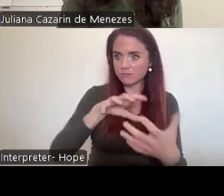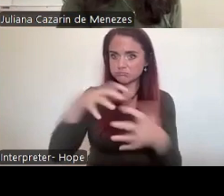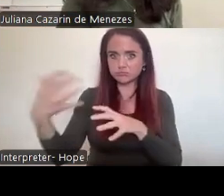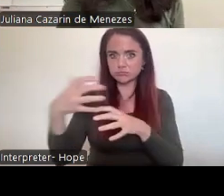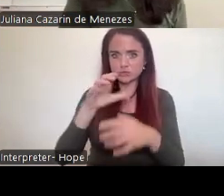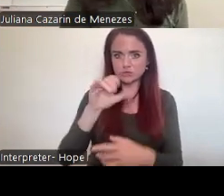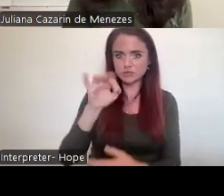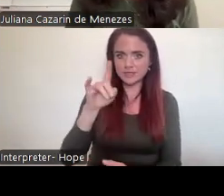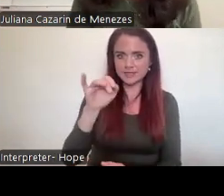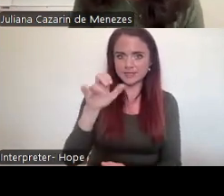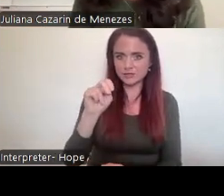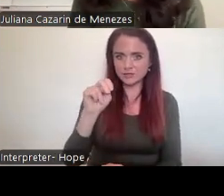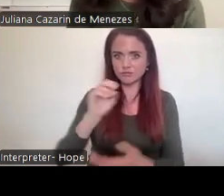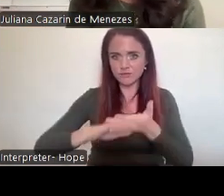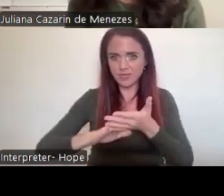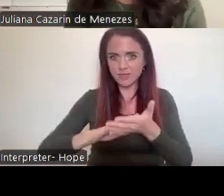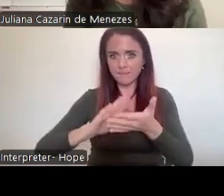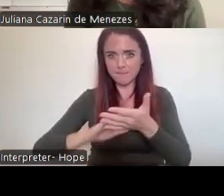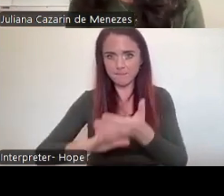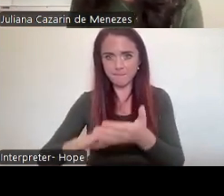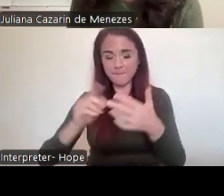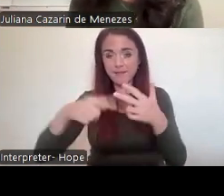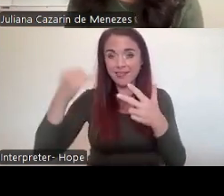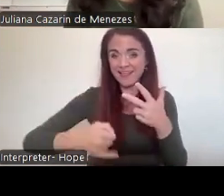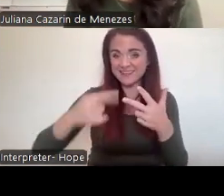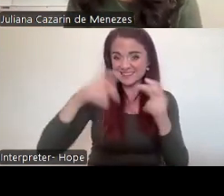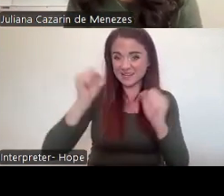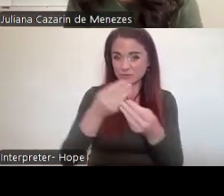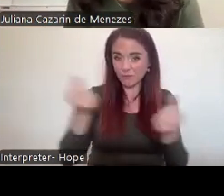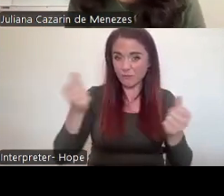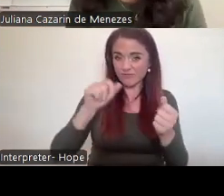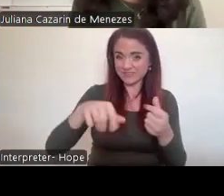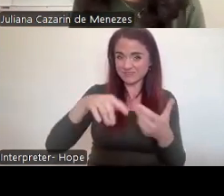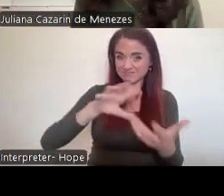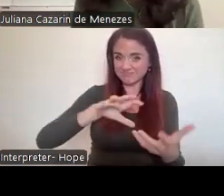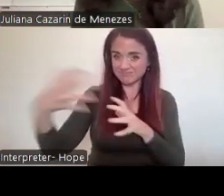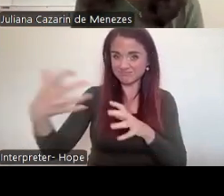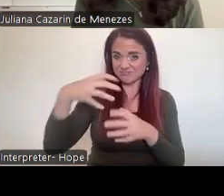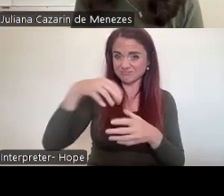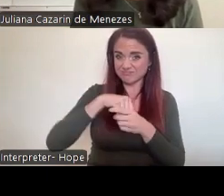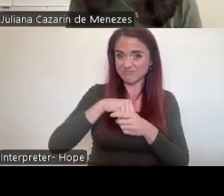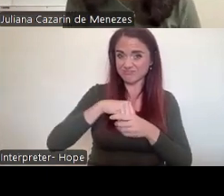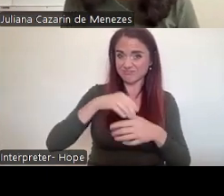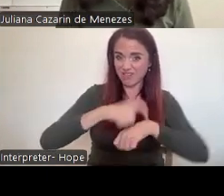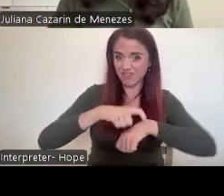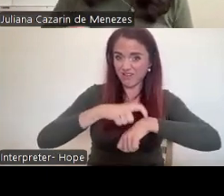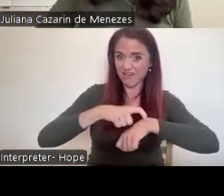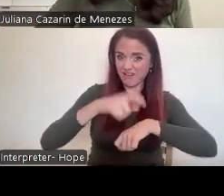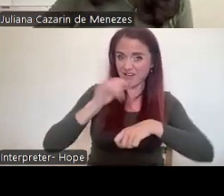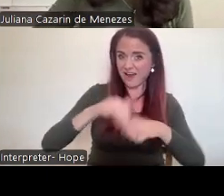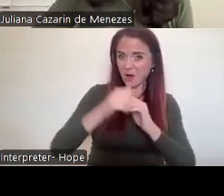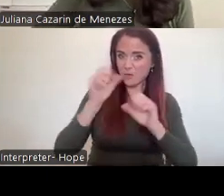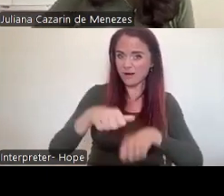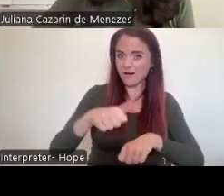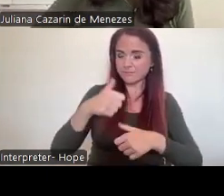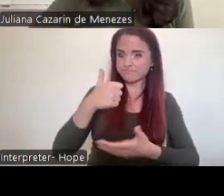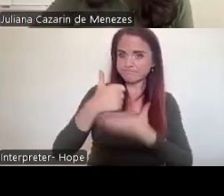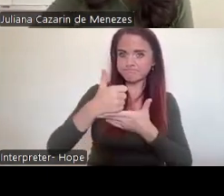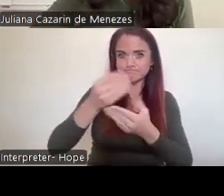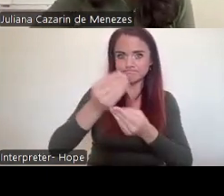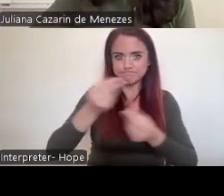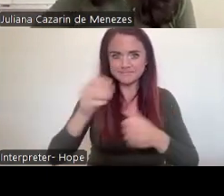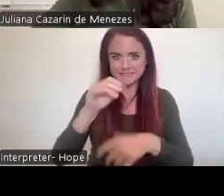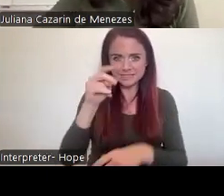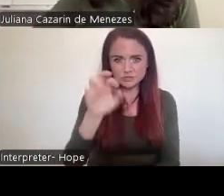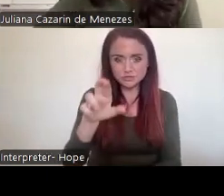last one, of course, can we fix disrupted clocks? How could we use that to treat cancer? So we